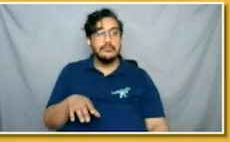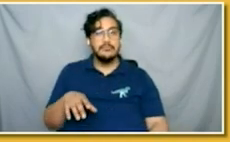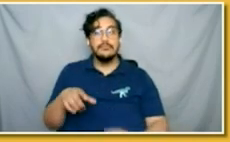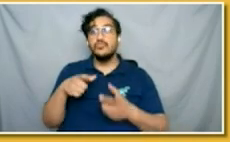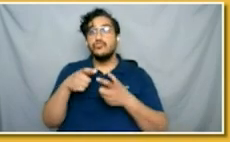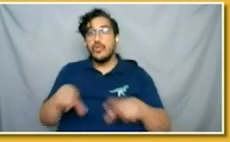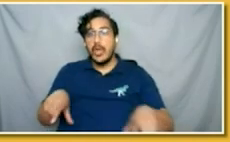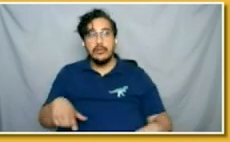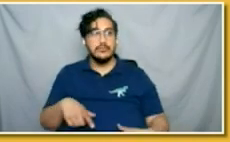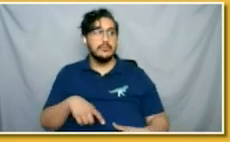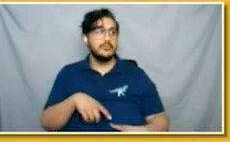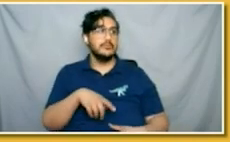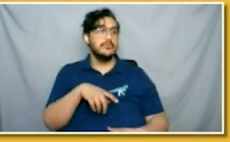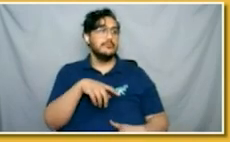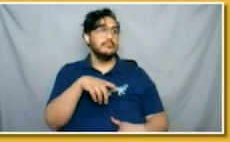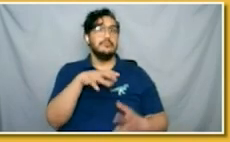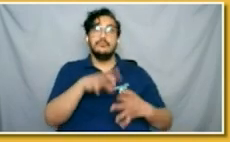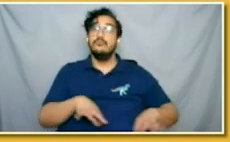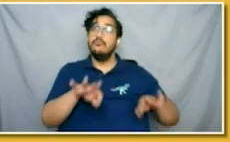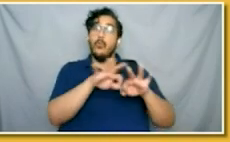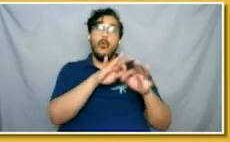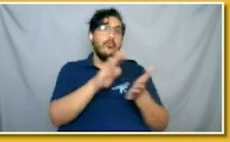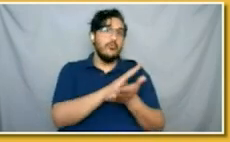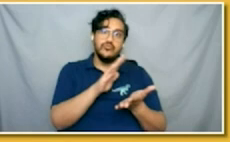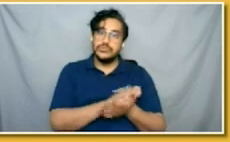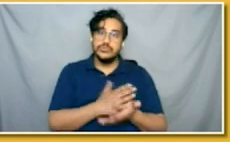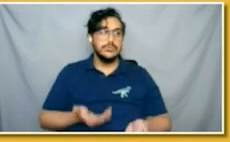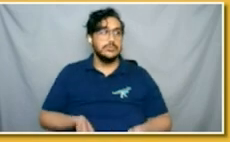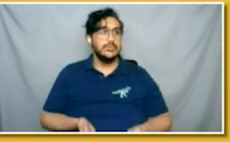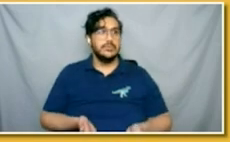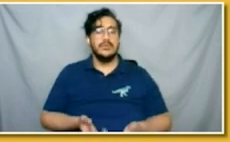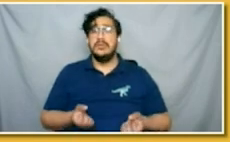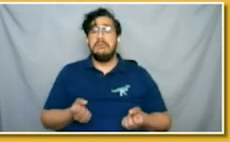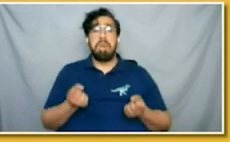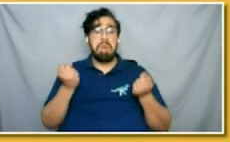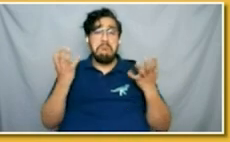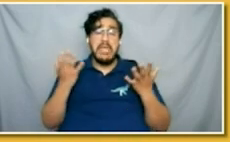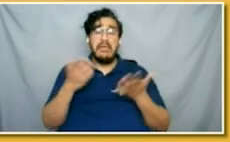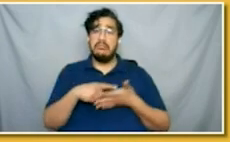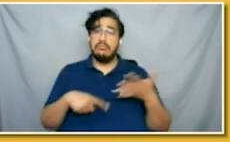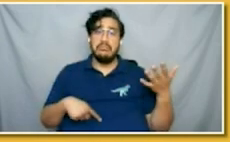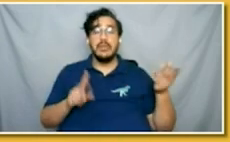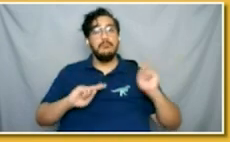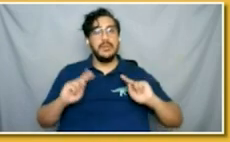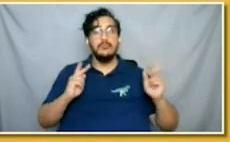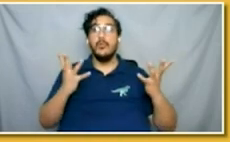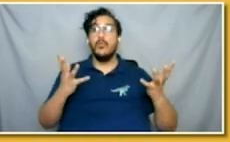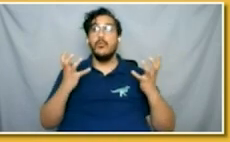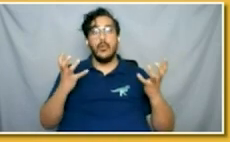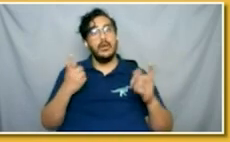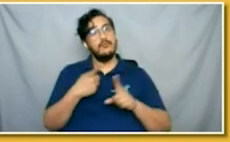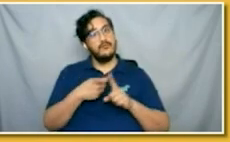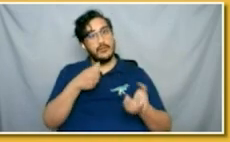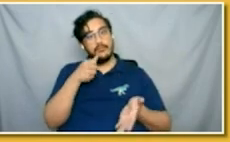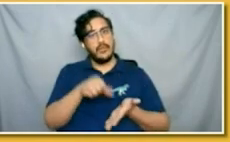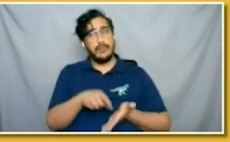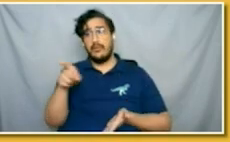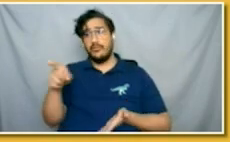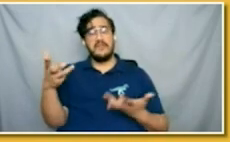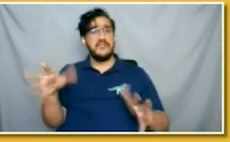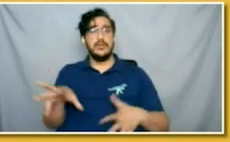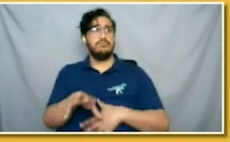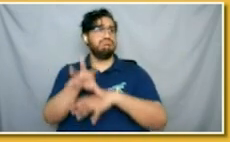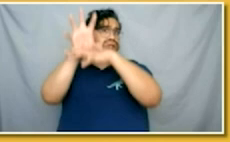so much that people want through the mail, and they're used to getting through the mail. You know, everybody, like you said, is not on the